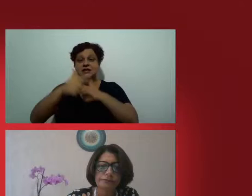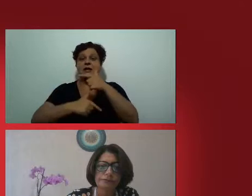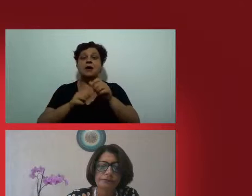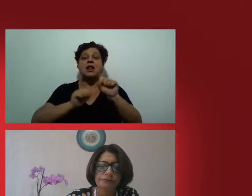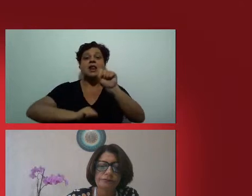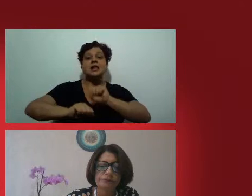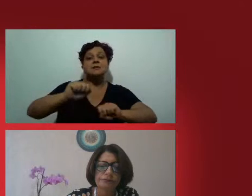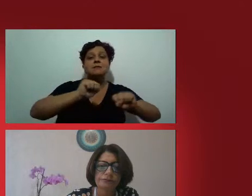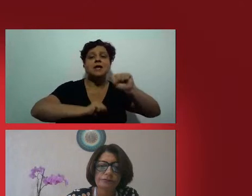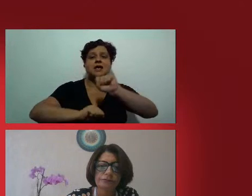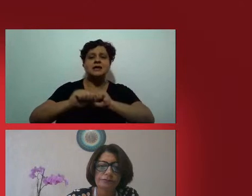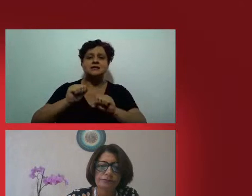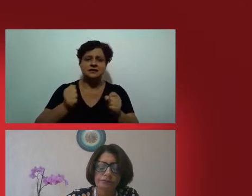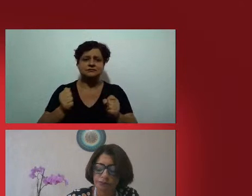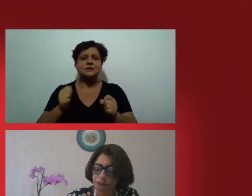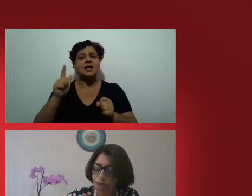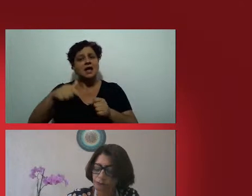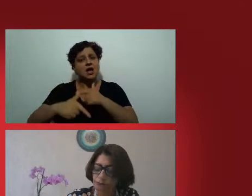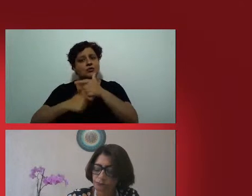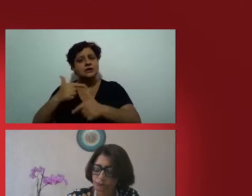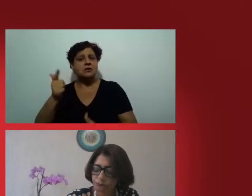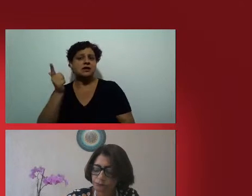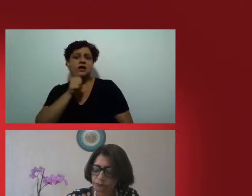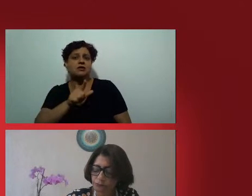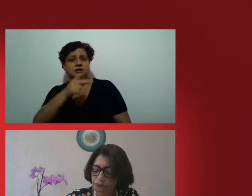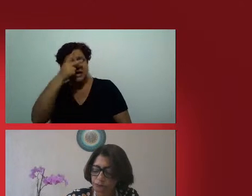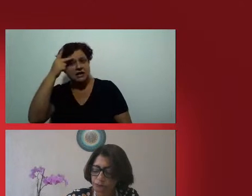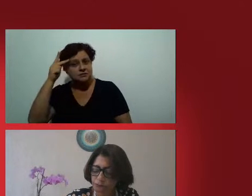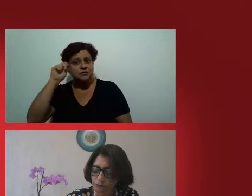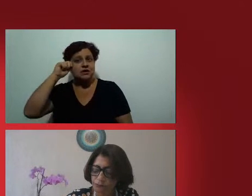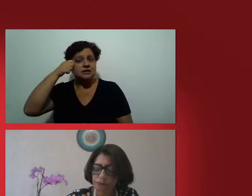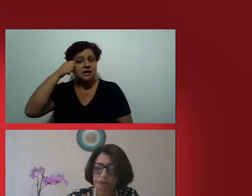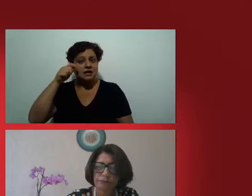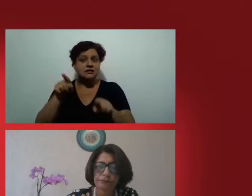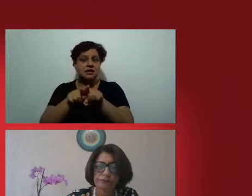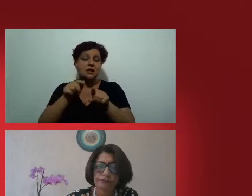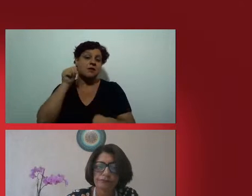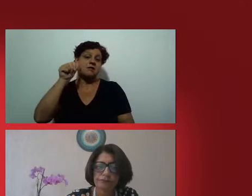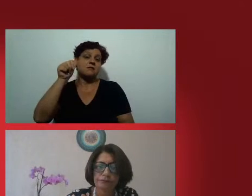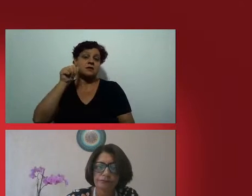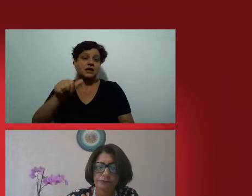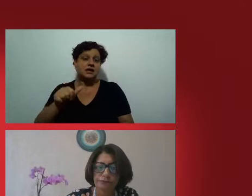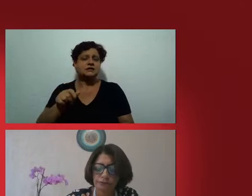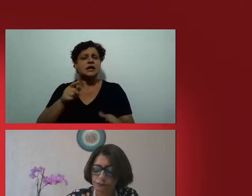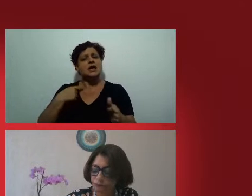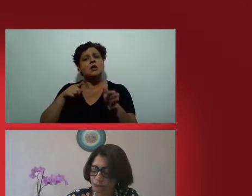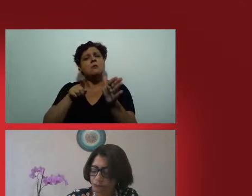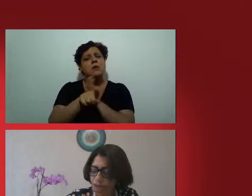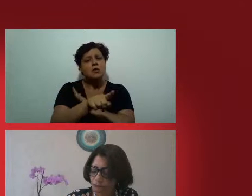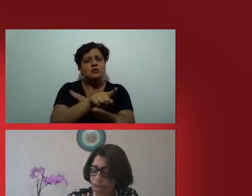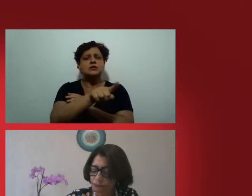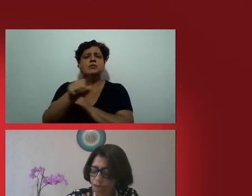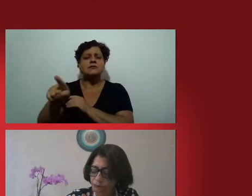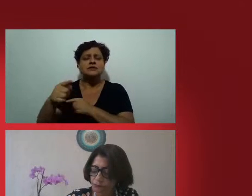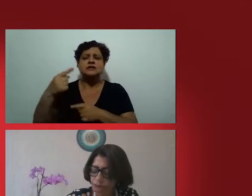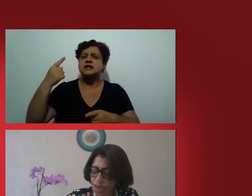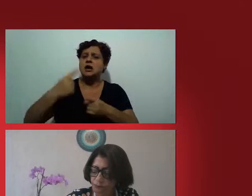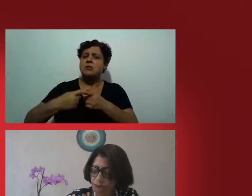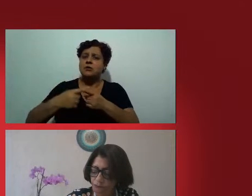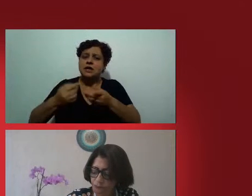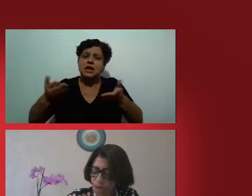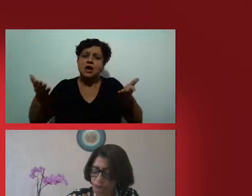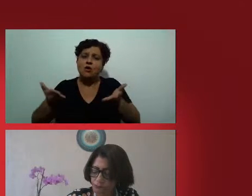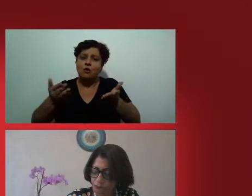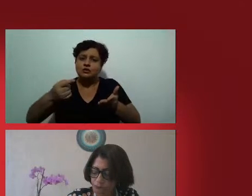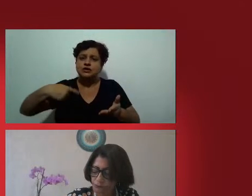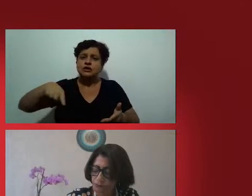question about why do we see a concentration in certain type of roles, a lack of presence in leadership, a lack of presence in the high